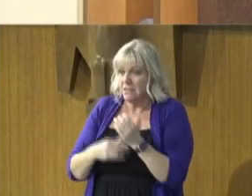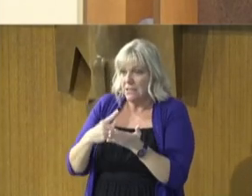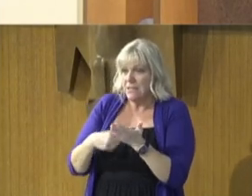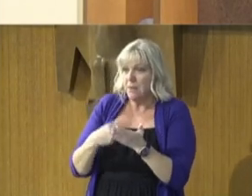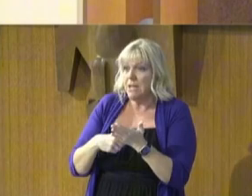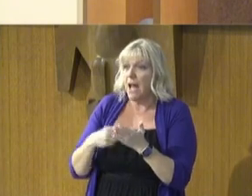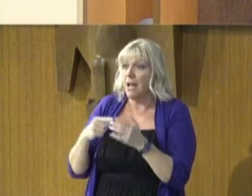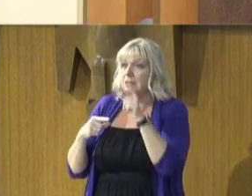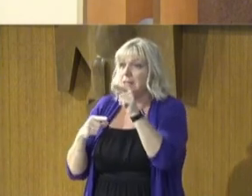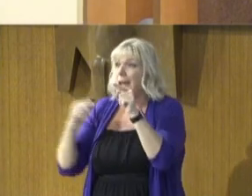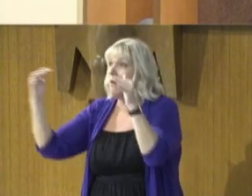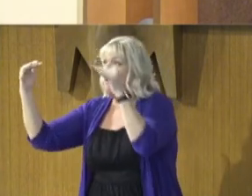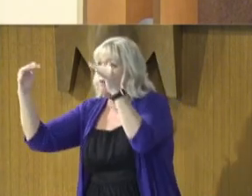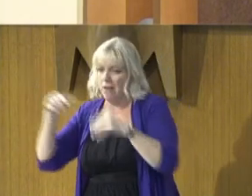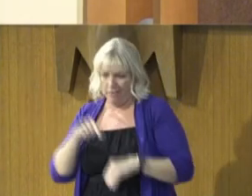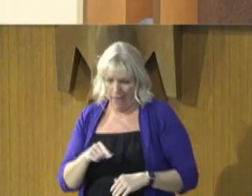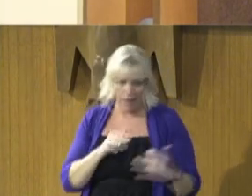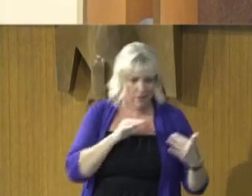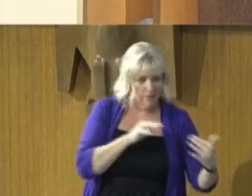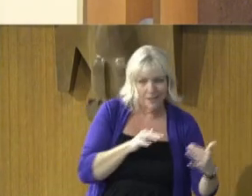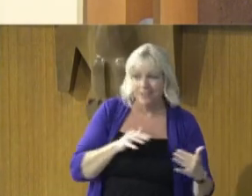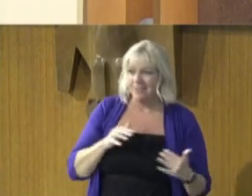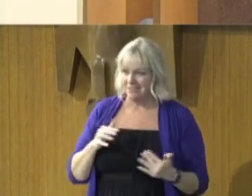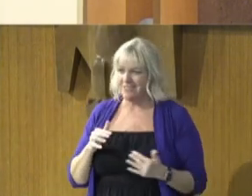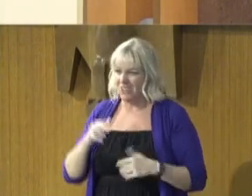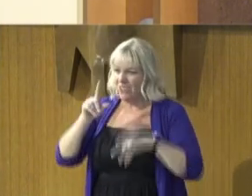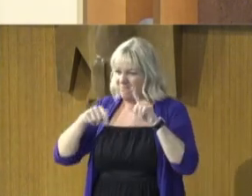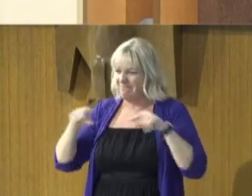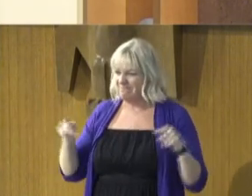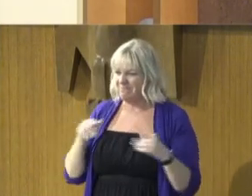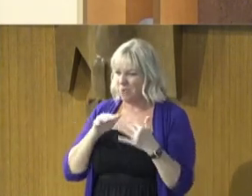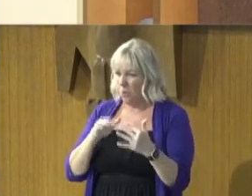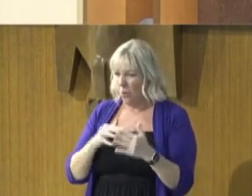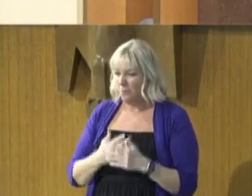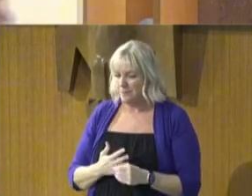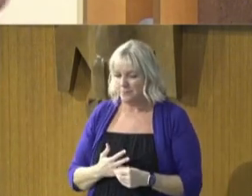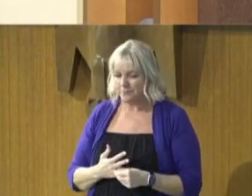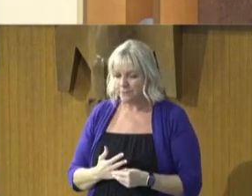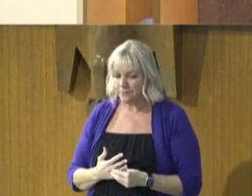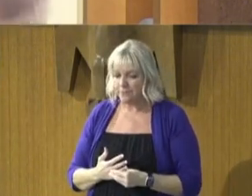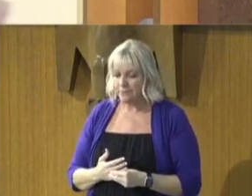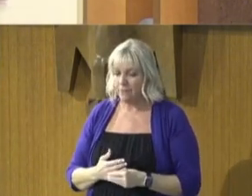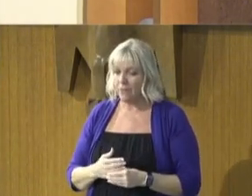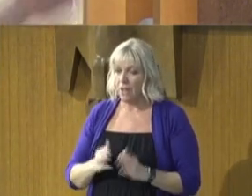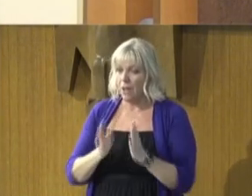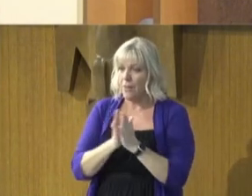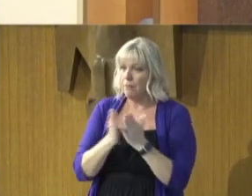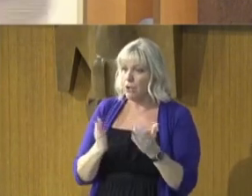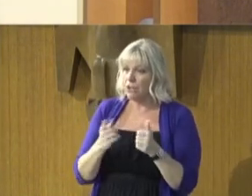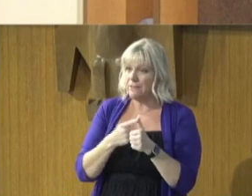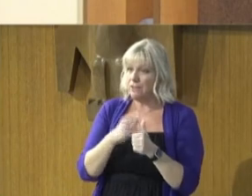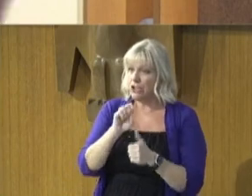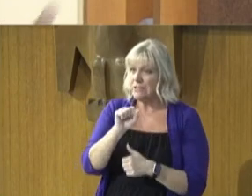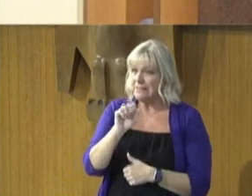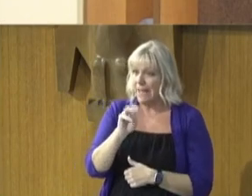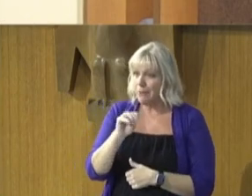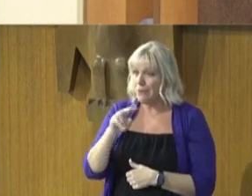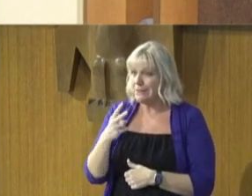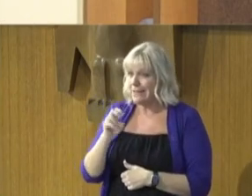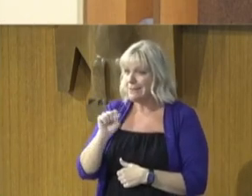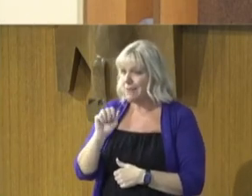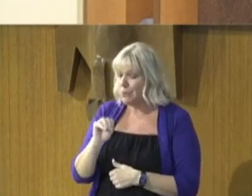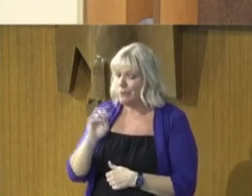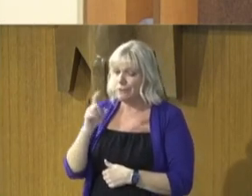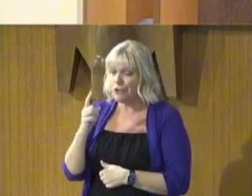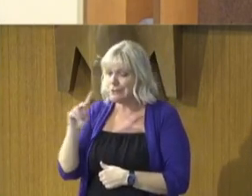each other to go to war with a surrounding nation. The books of 1 Samuel, 2 Samuel, 1 Kings, 2 Kings, 1 Chronicles,